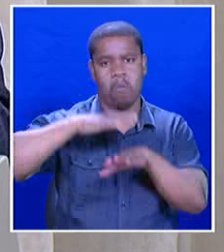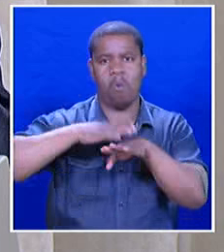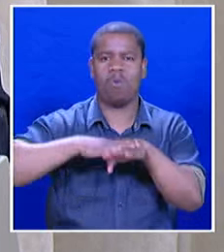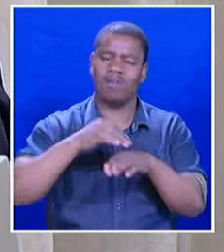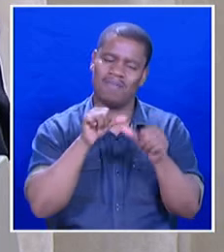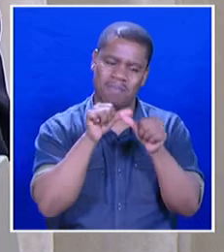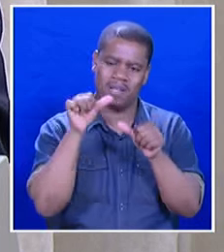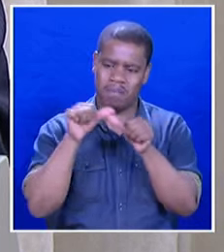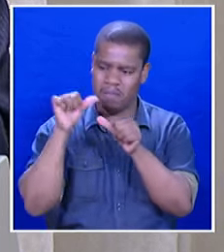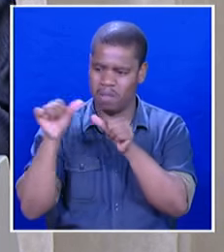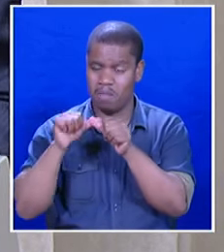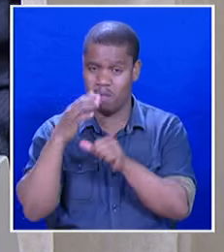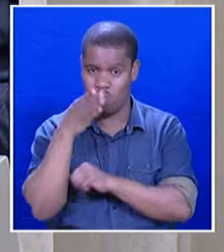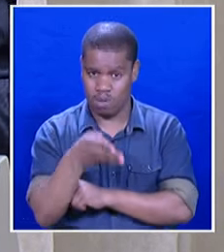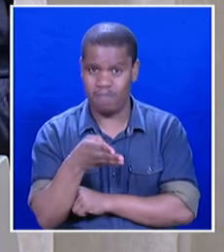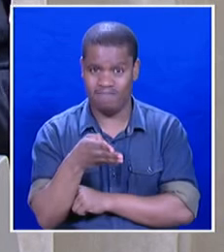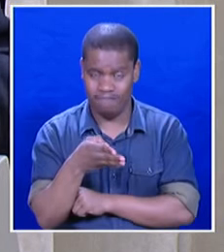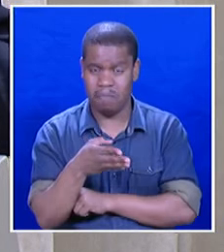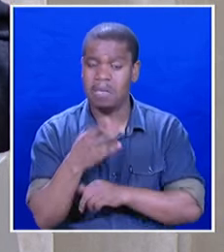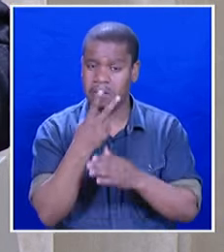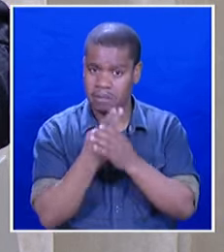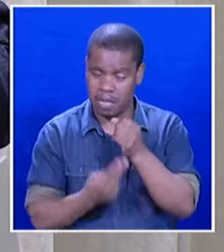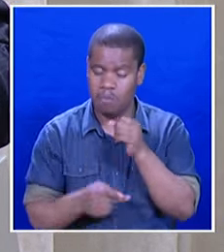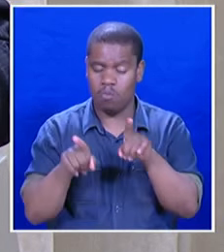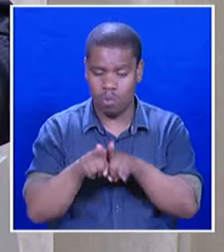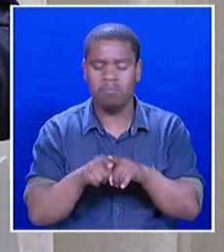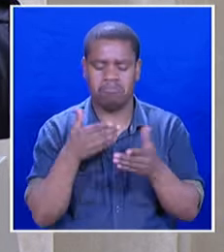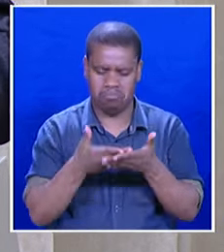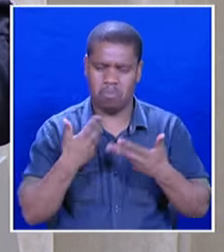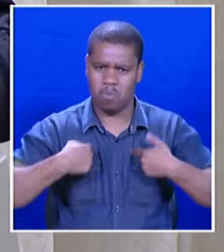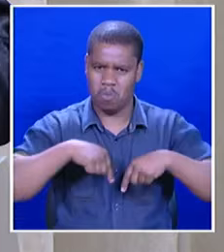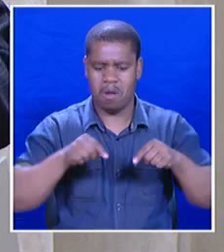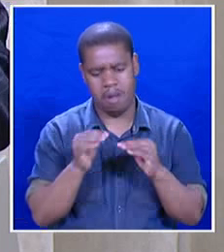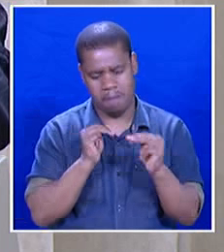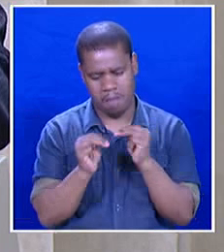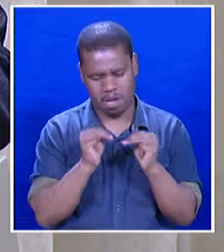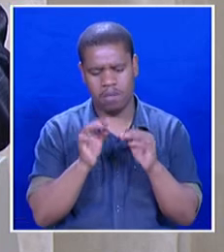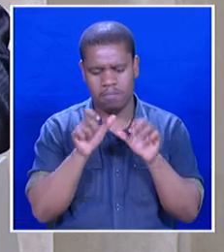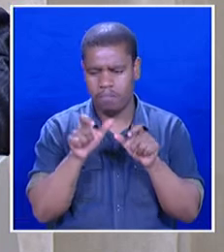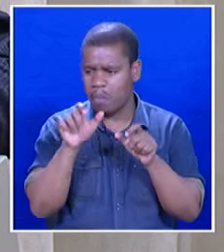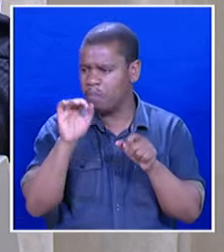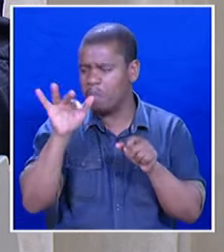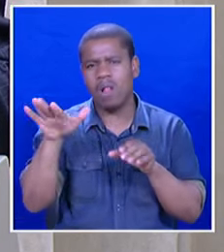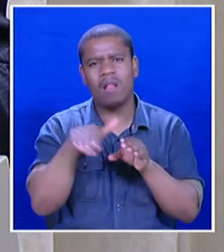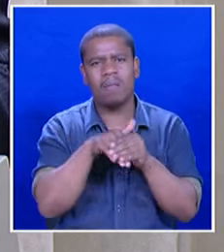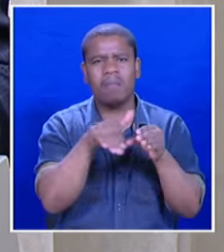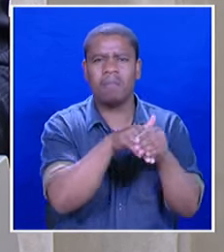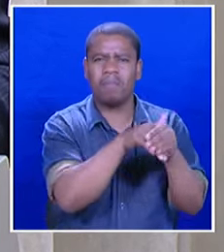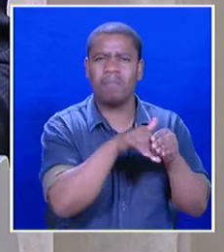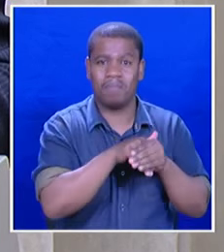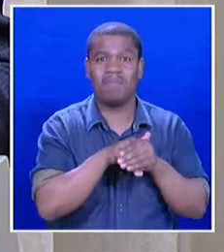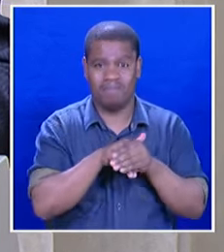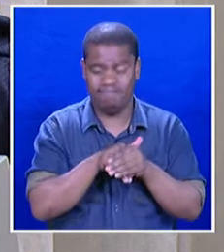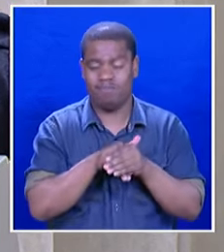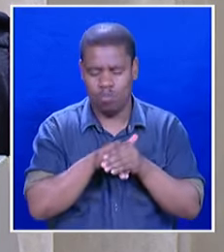also at being able to manage the people who participate. And as we manage them, we should